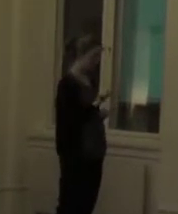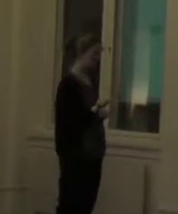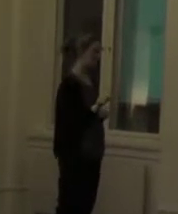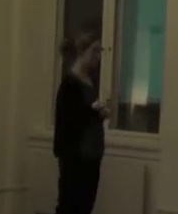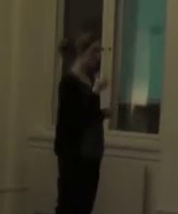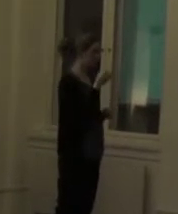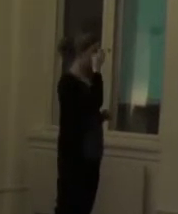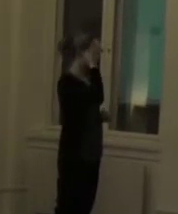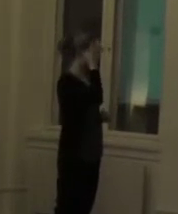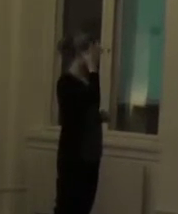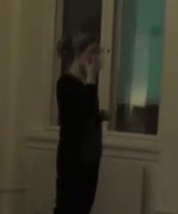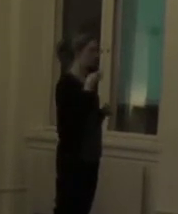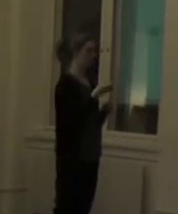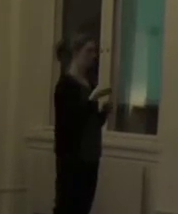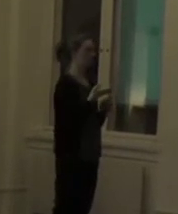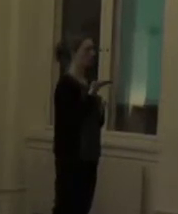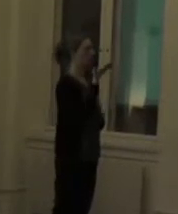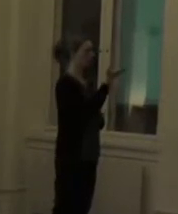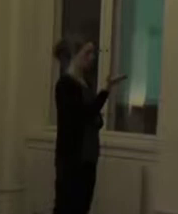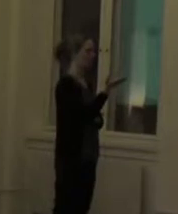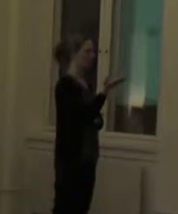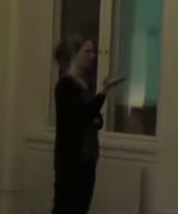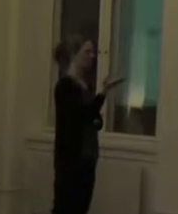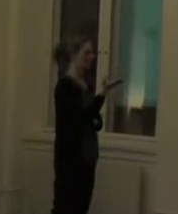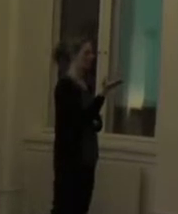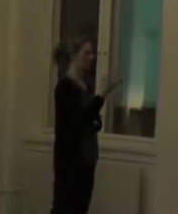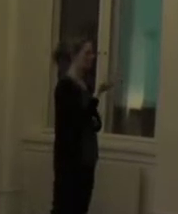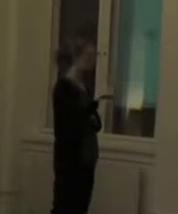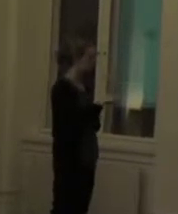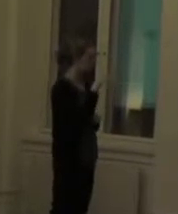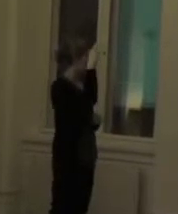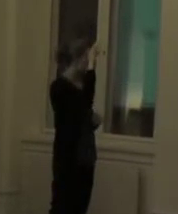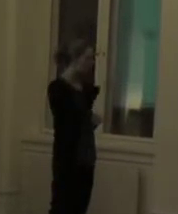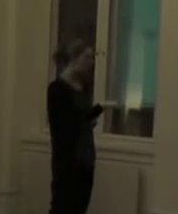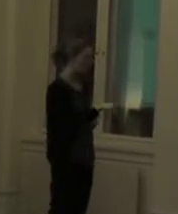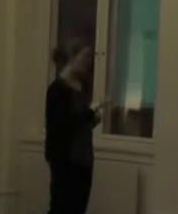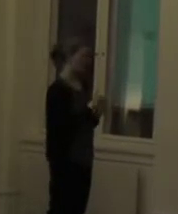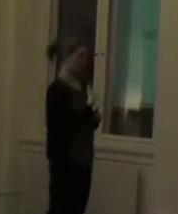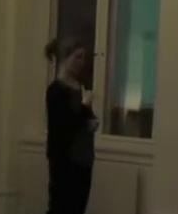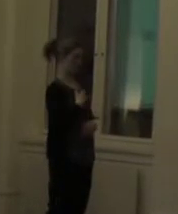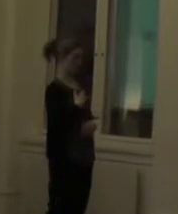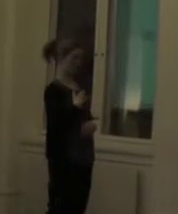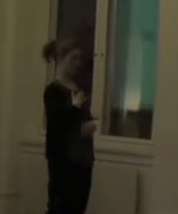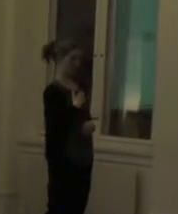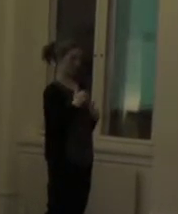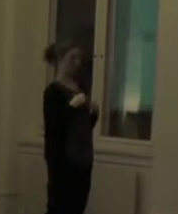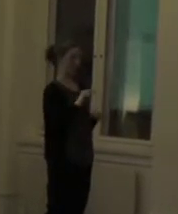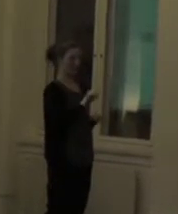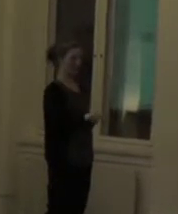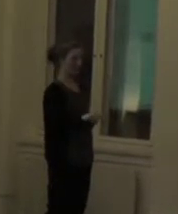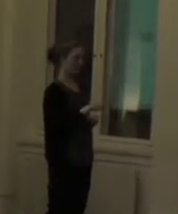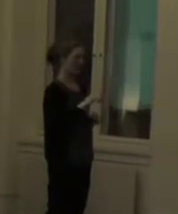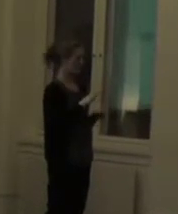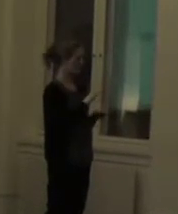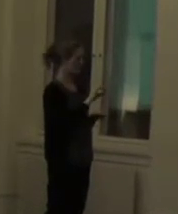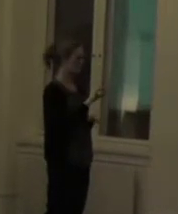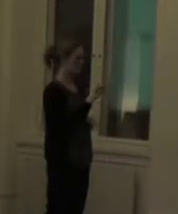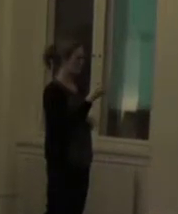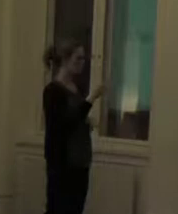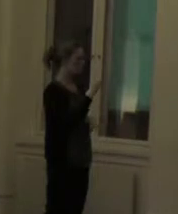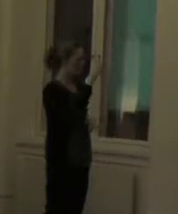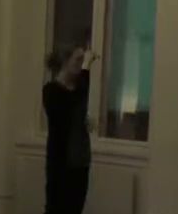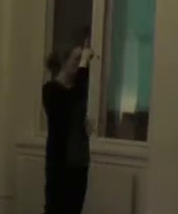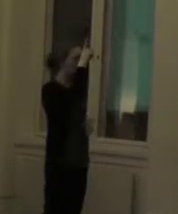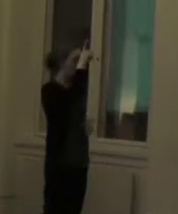will the visa application take? While, like for example, if I wanted to even travel to Jordan, I live in